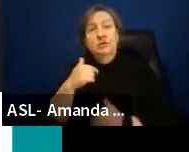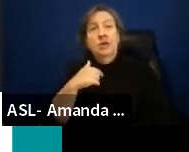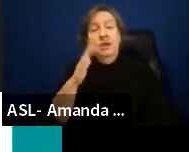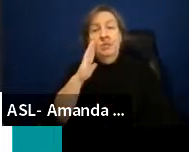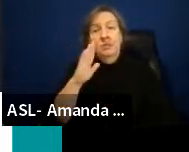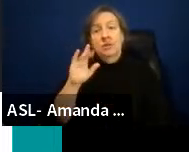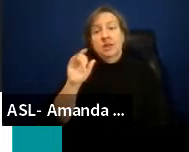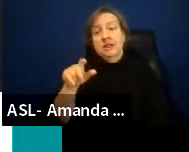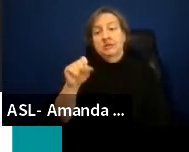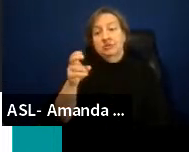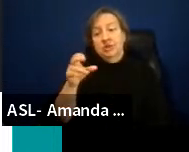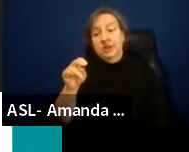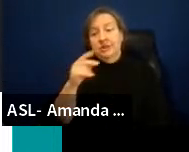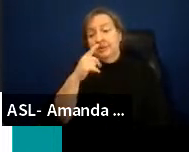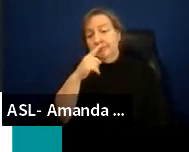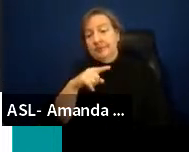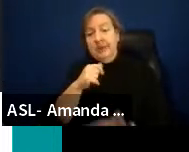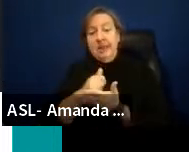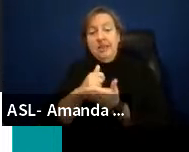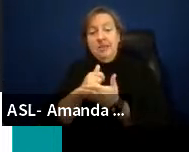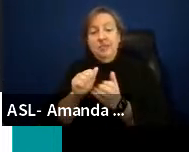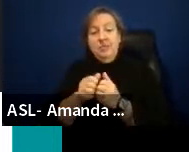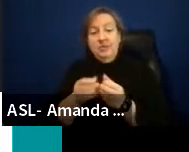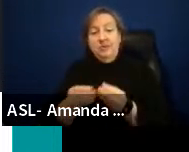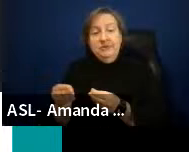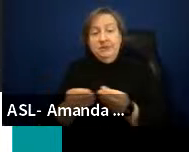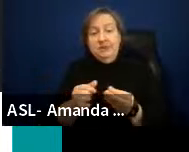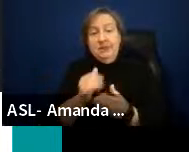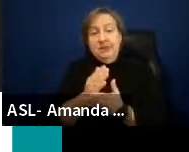ask you to please help with facilitating this piece.